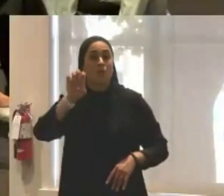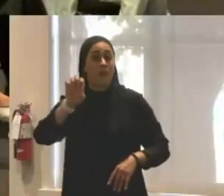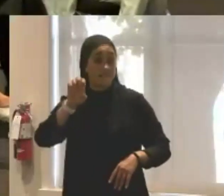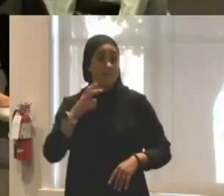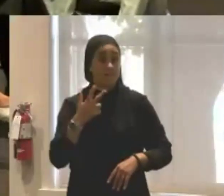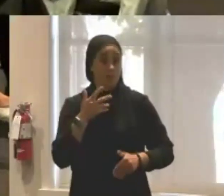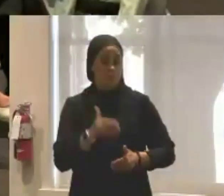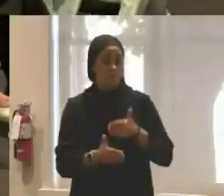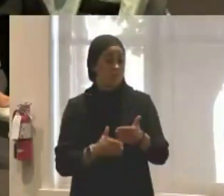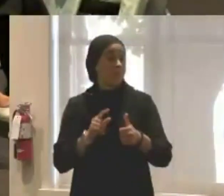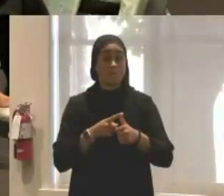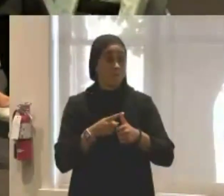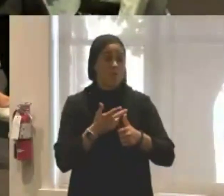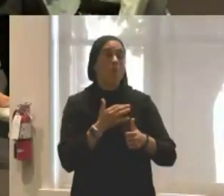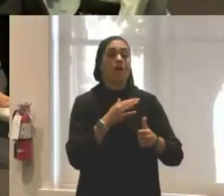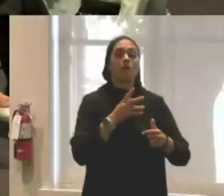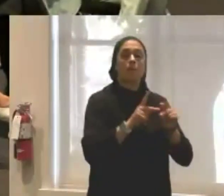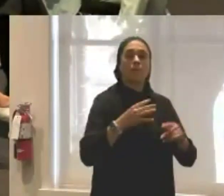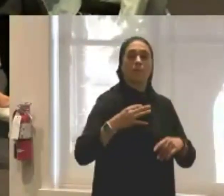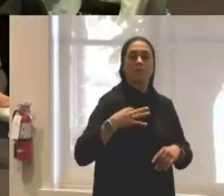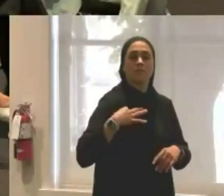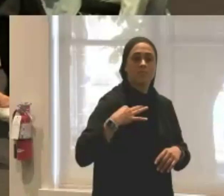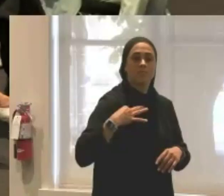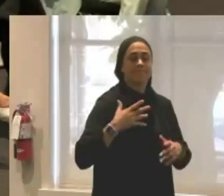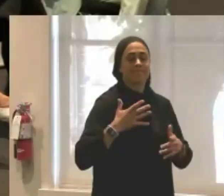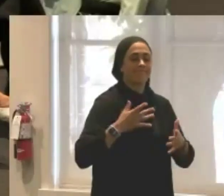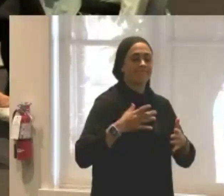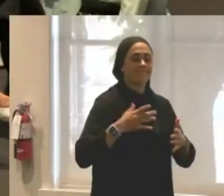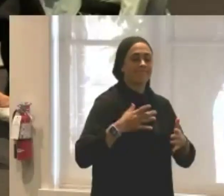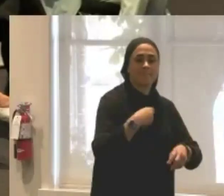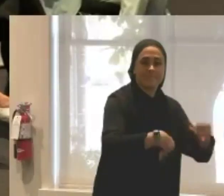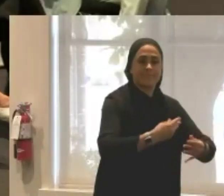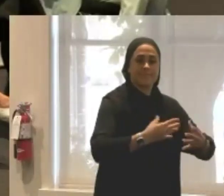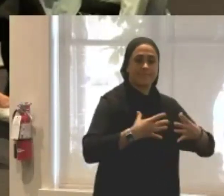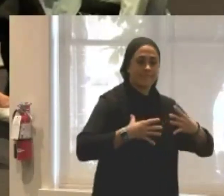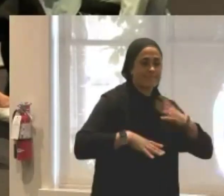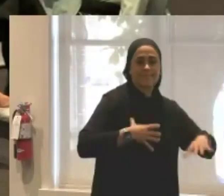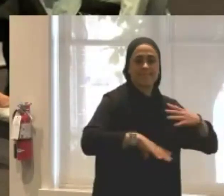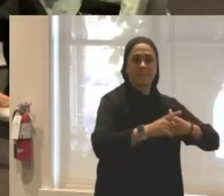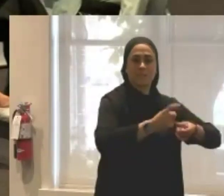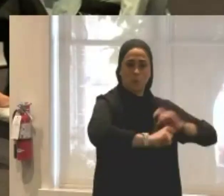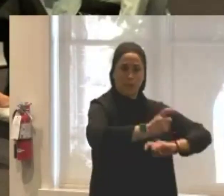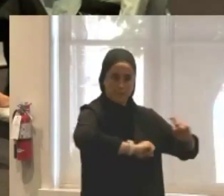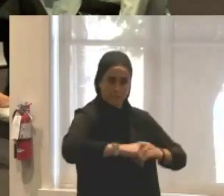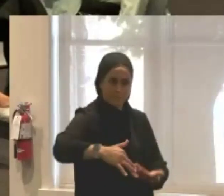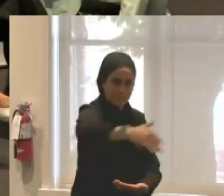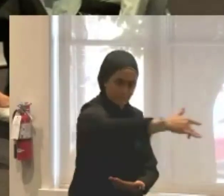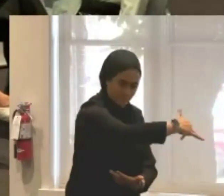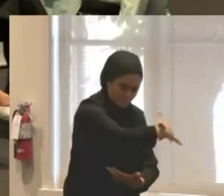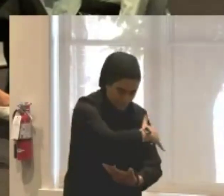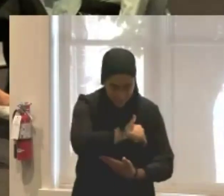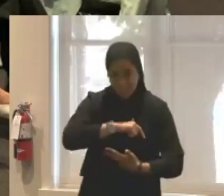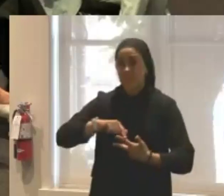and the community donated items of clothing and materials they wanted to donate. Second series enlisted with youth